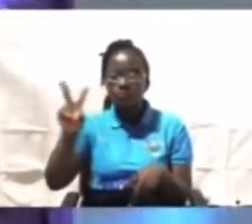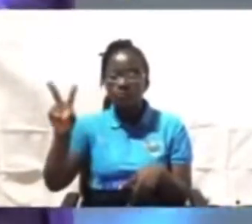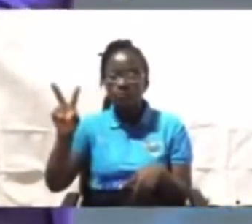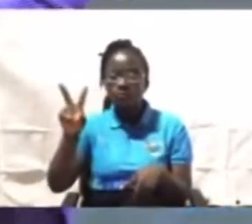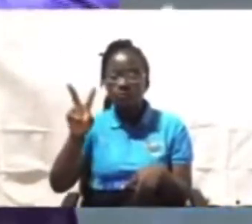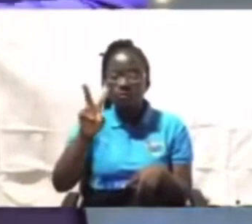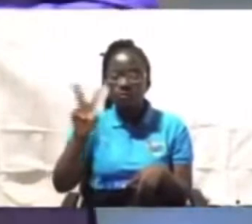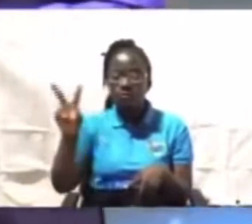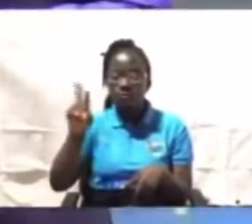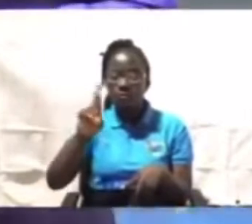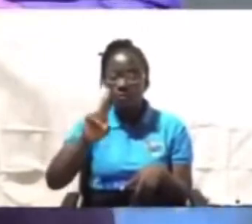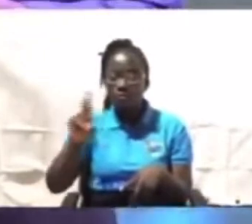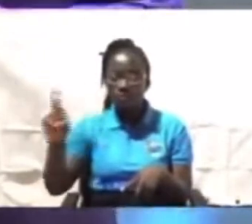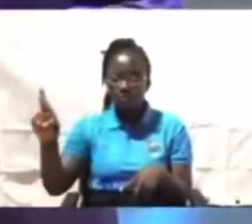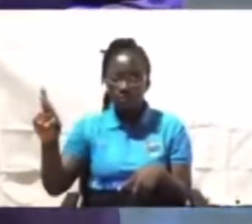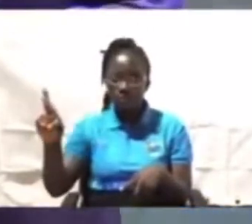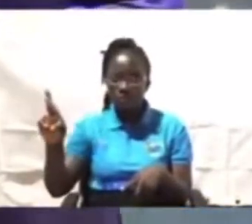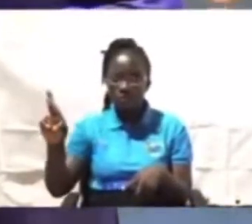paramount chief.